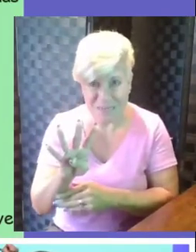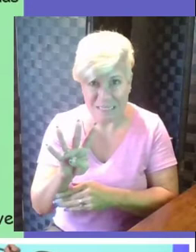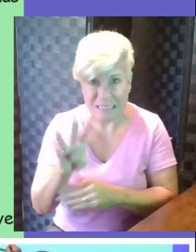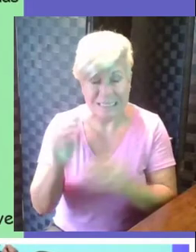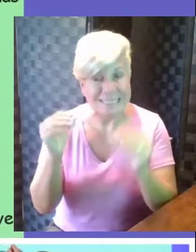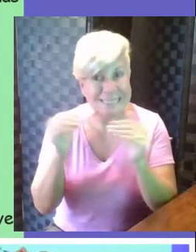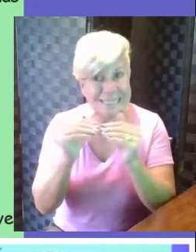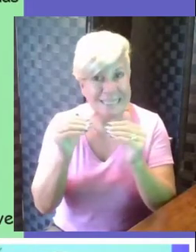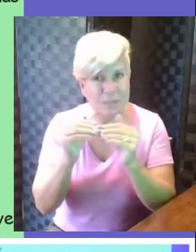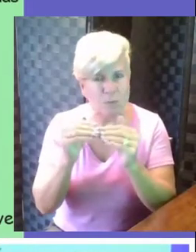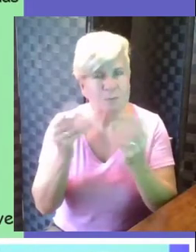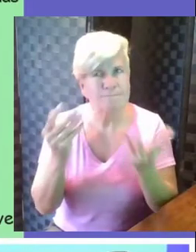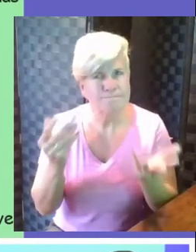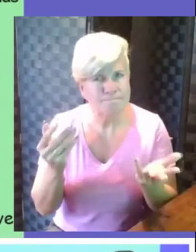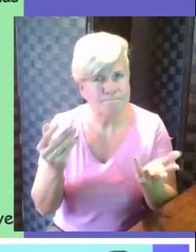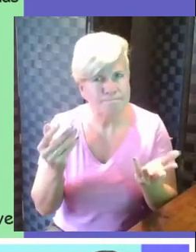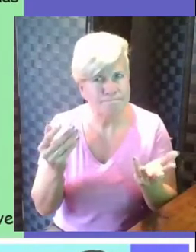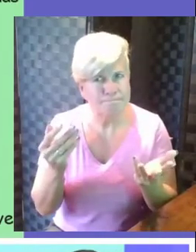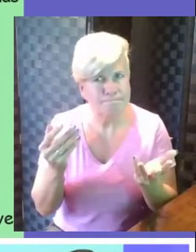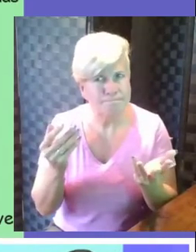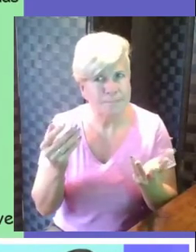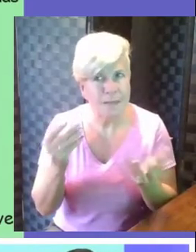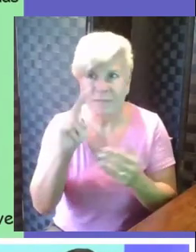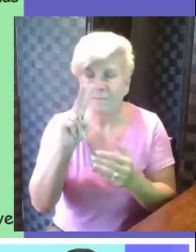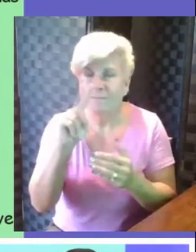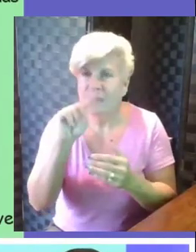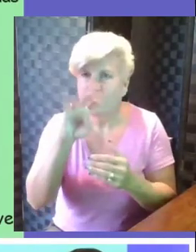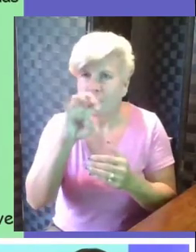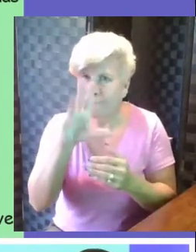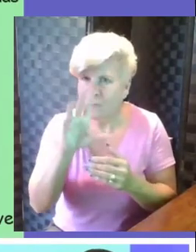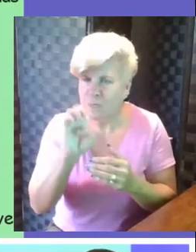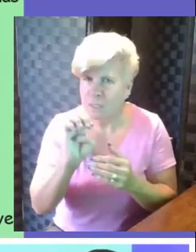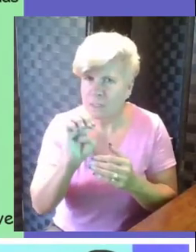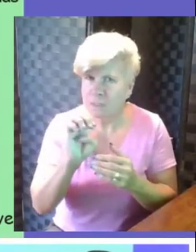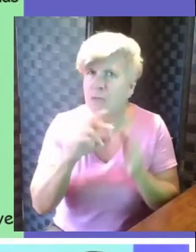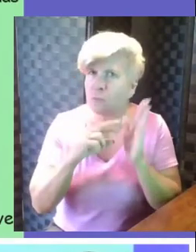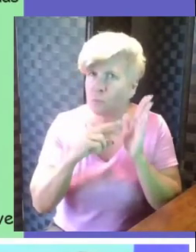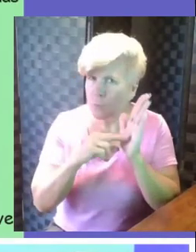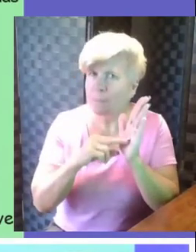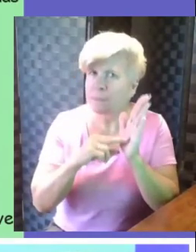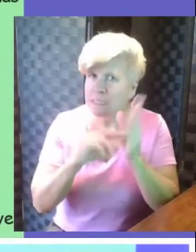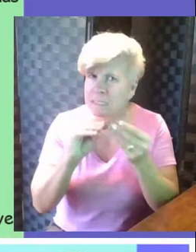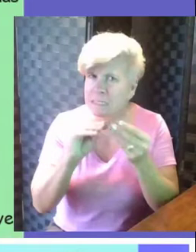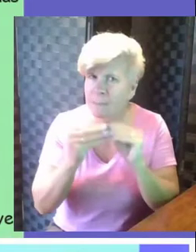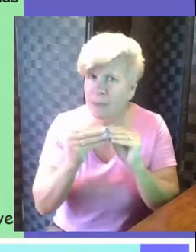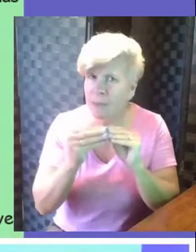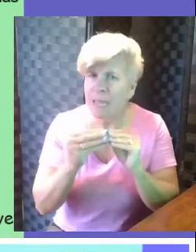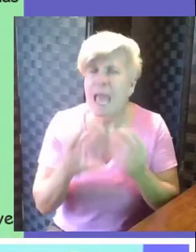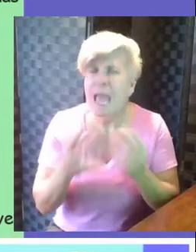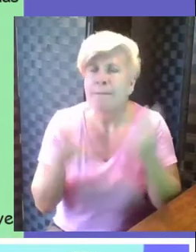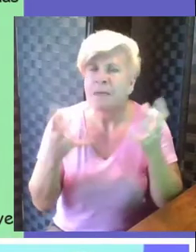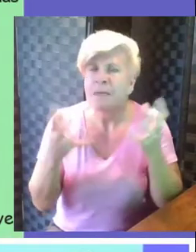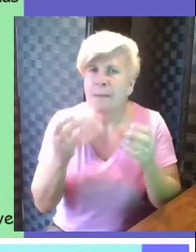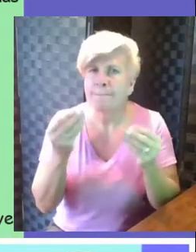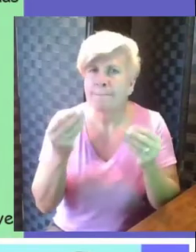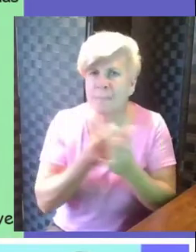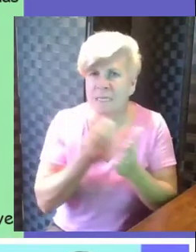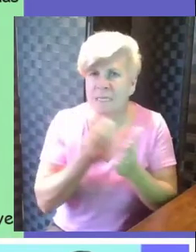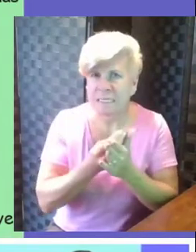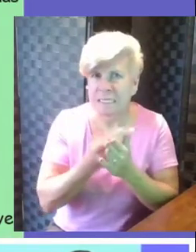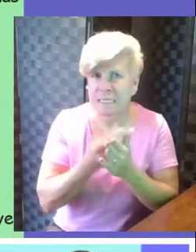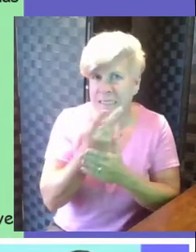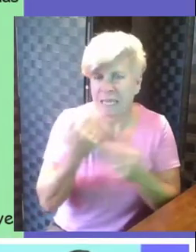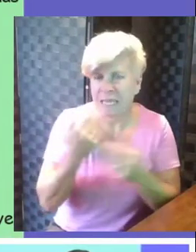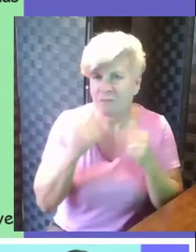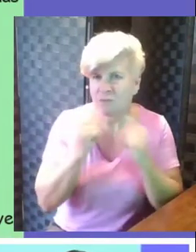204, and we know that that's going to equal our variable. Remember, our variable represents the number, how much money Sam and Mike have all